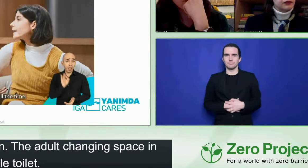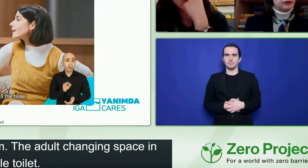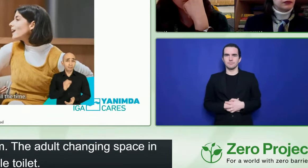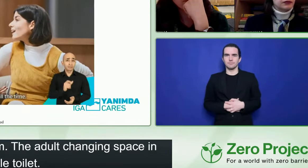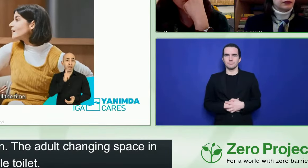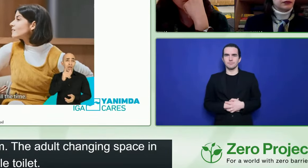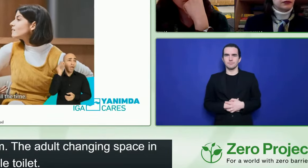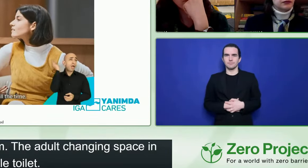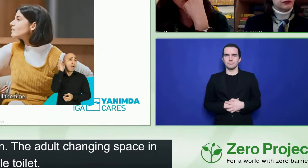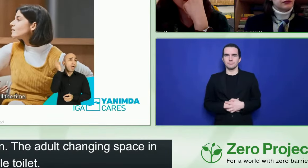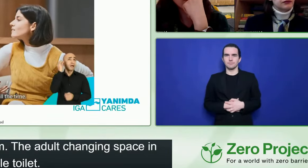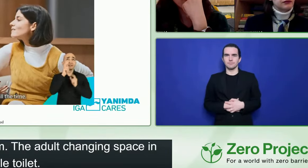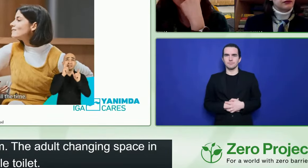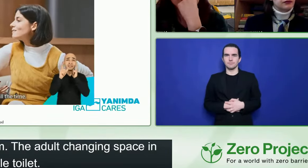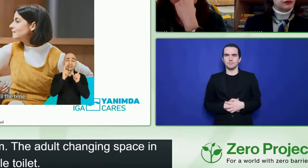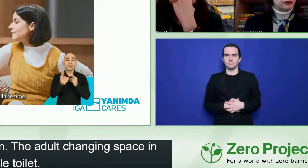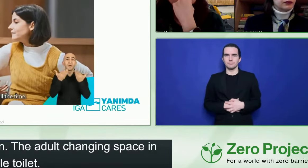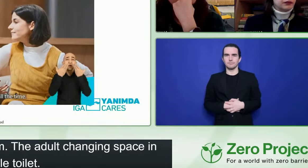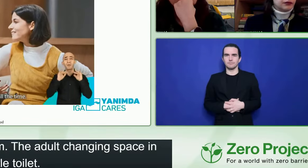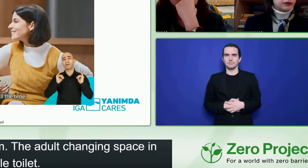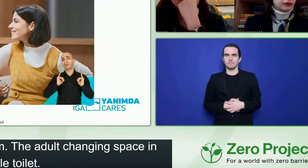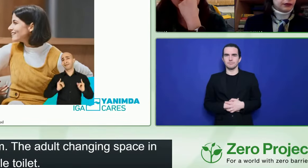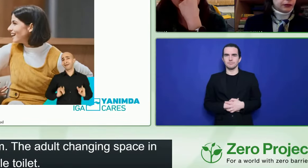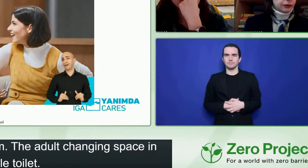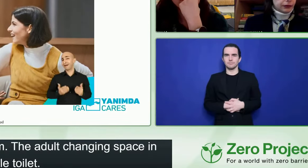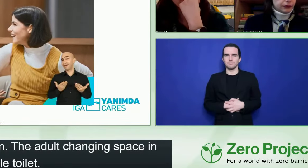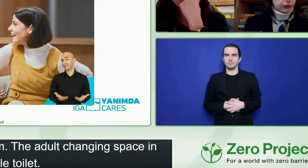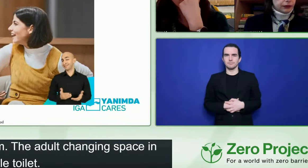the announcements all the time.